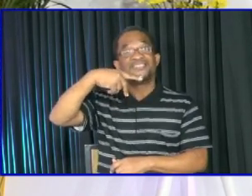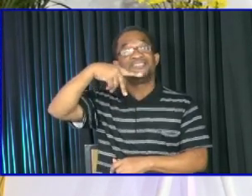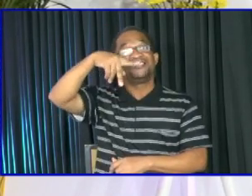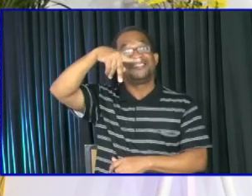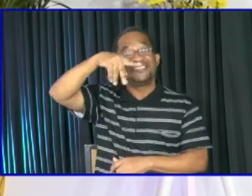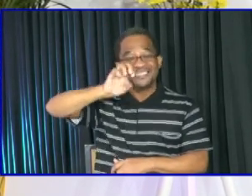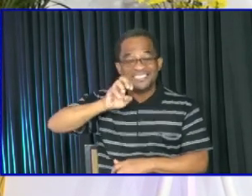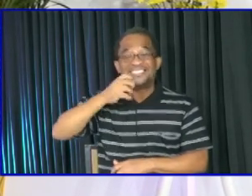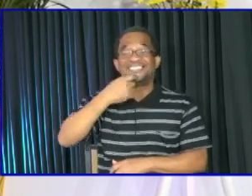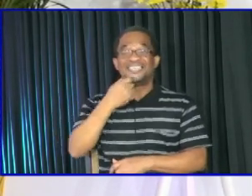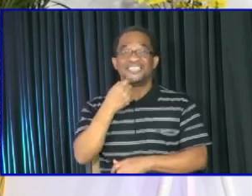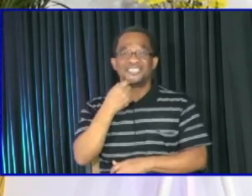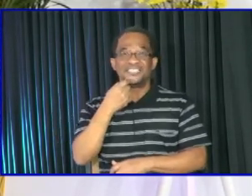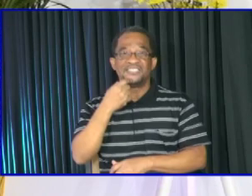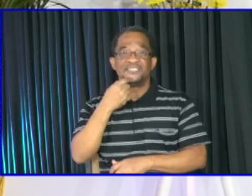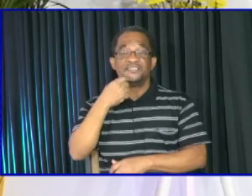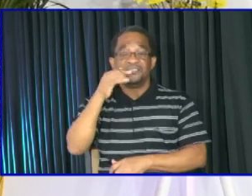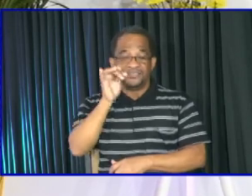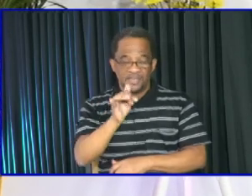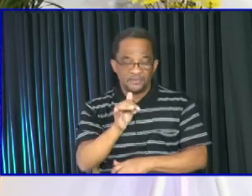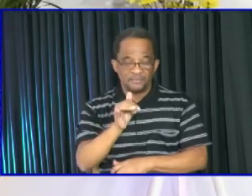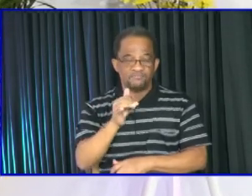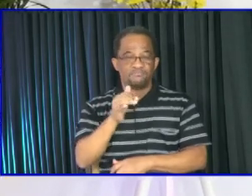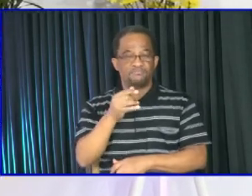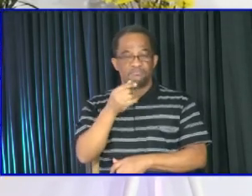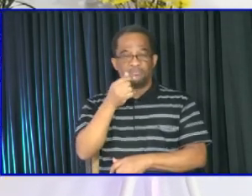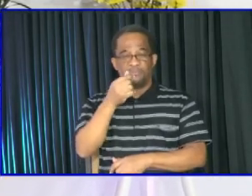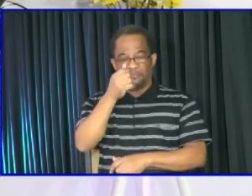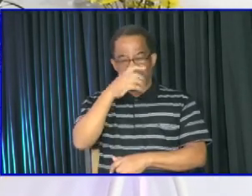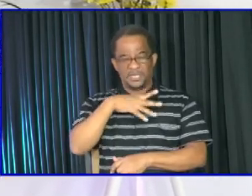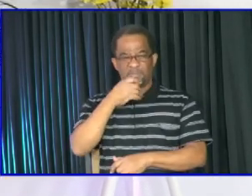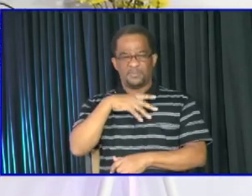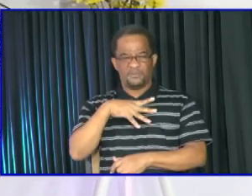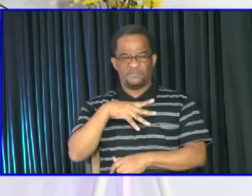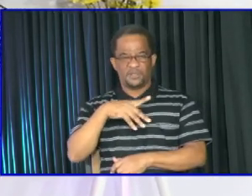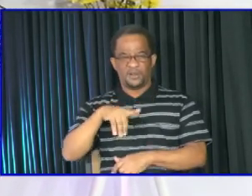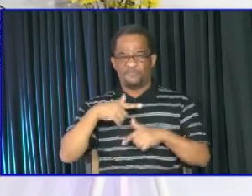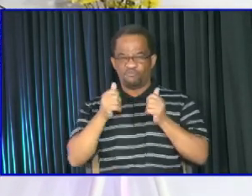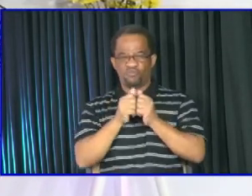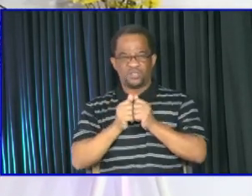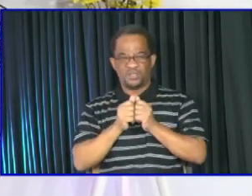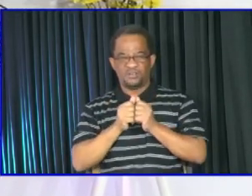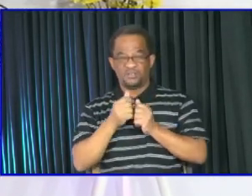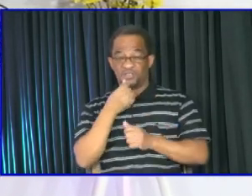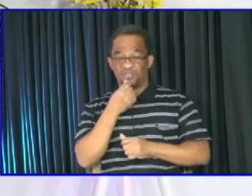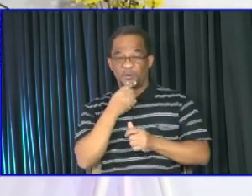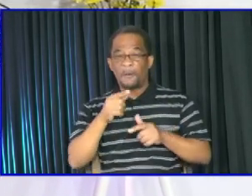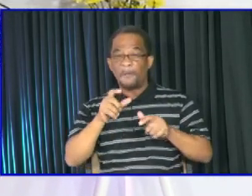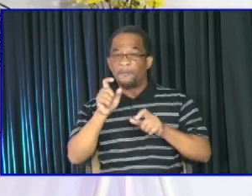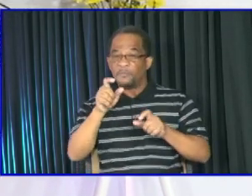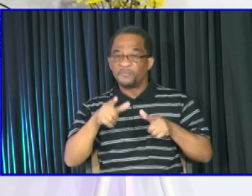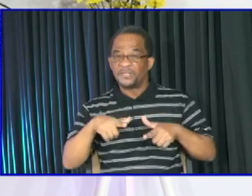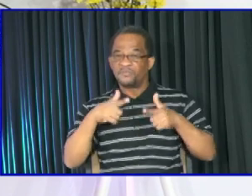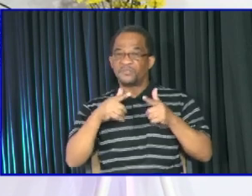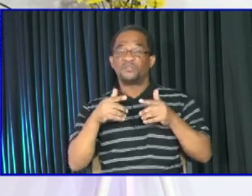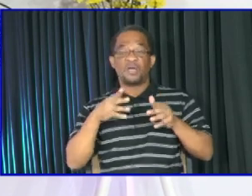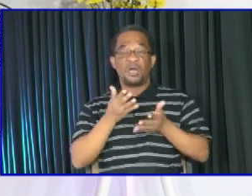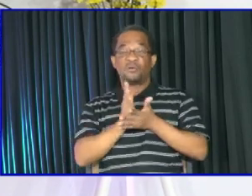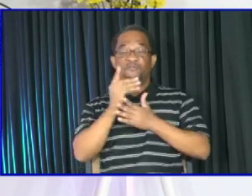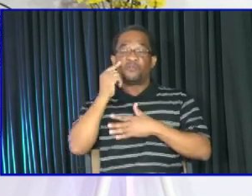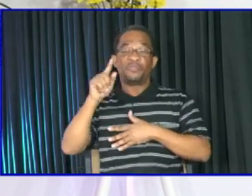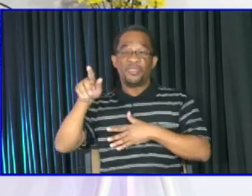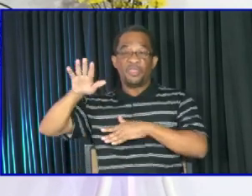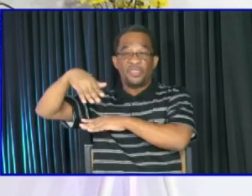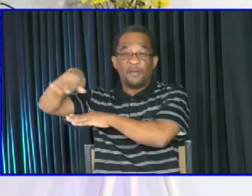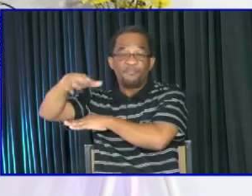and you will observe that the Pope has said that. The Pope, by the way, is the head of the Roman Catholic Church.